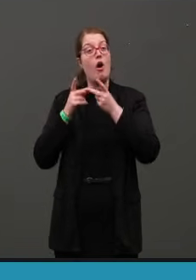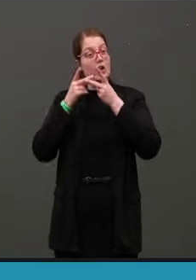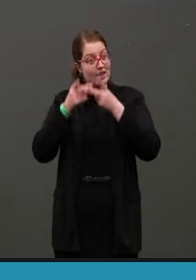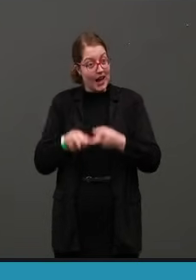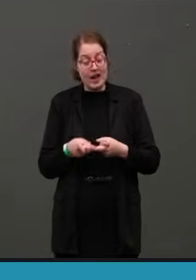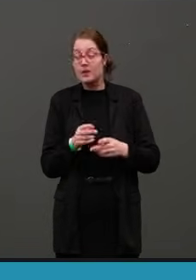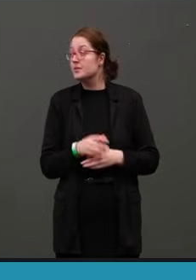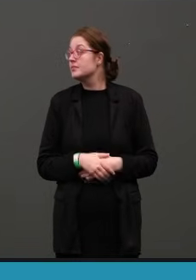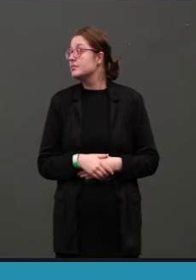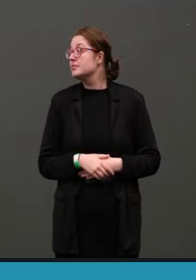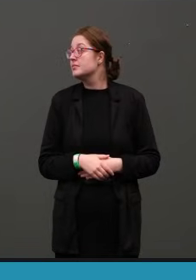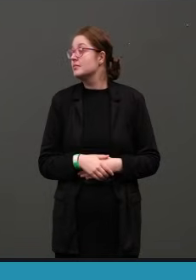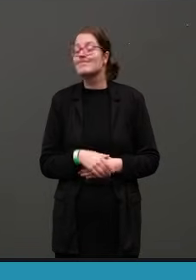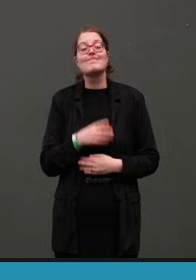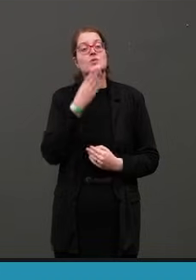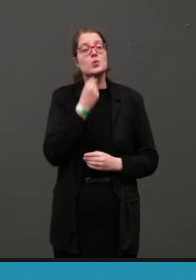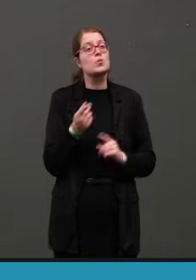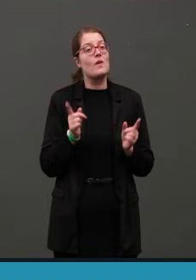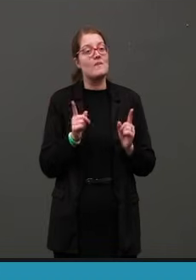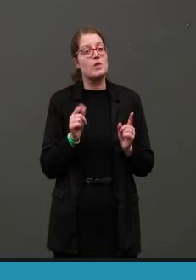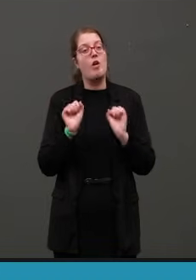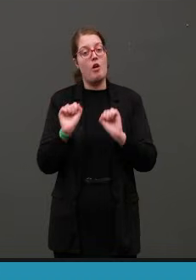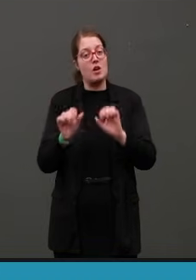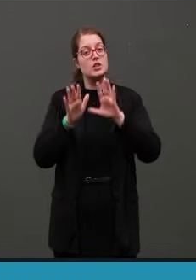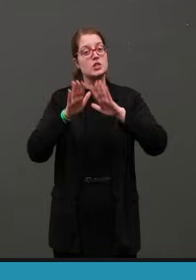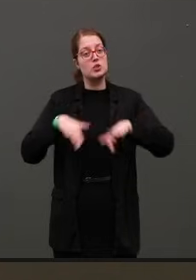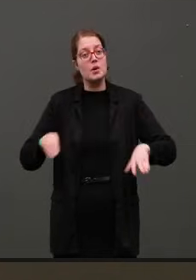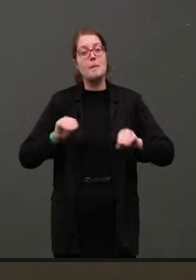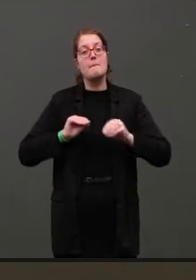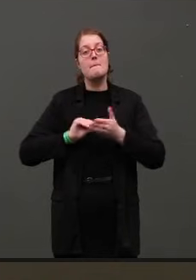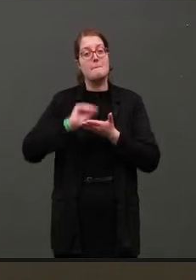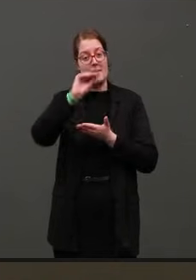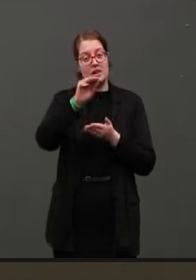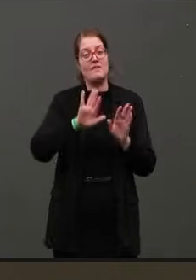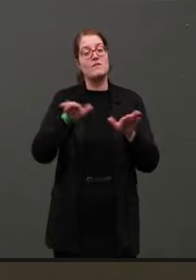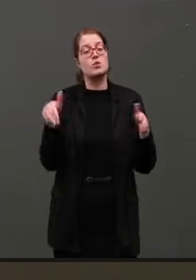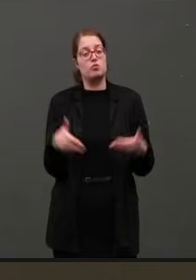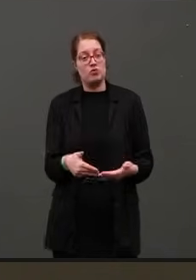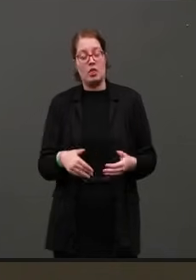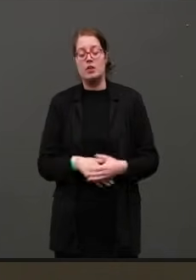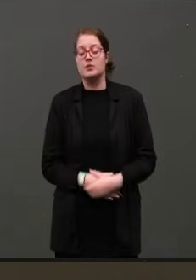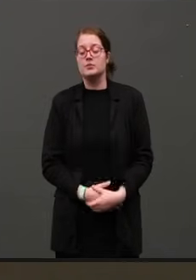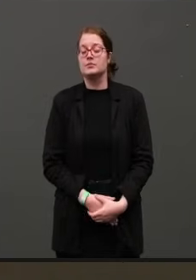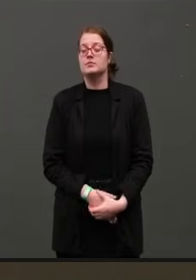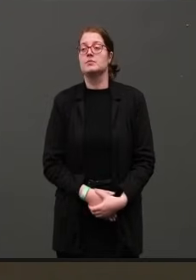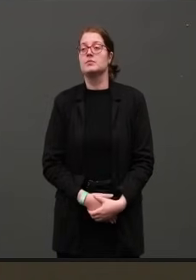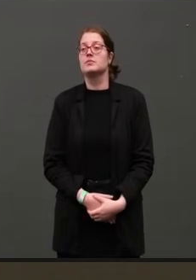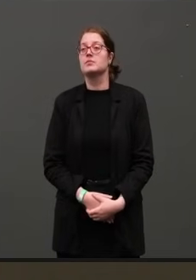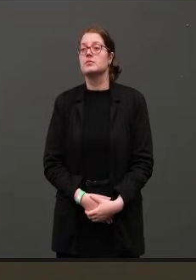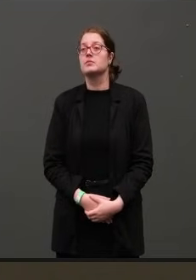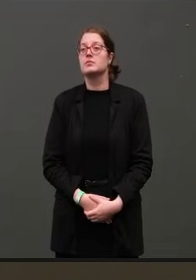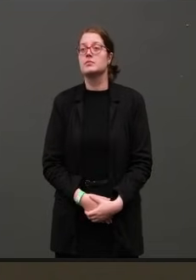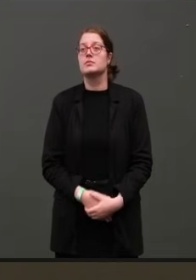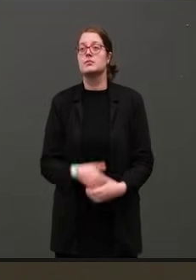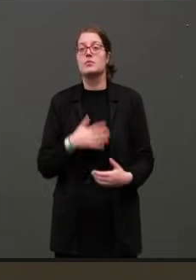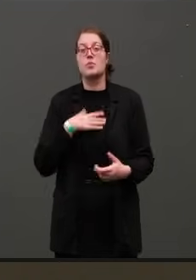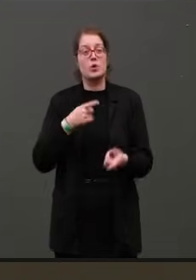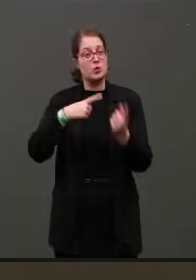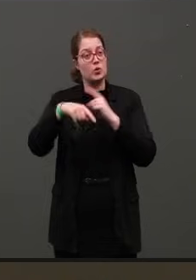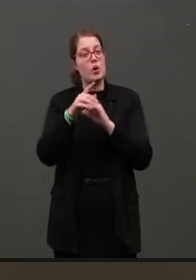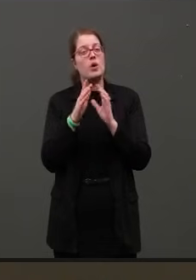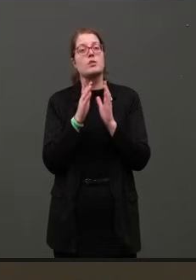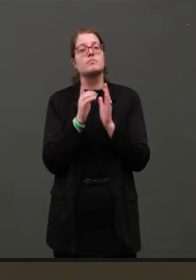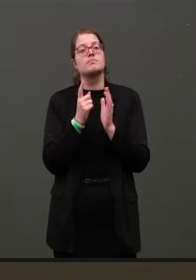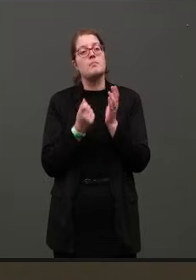being used to help her children pay for her funeral arrangements. So I'd like you all please now to join me in a moment of silence for